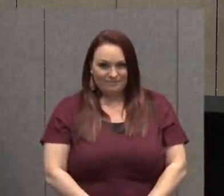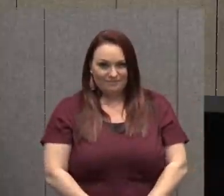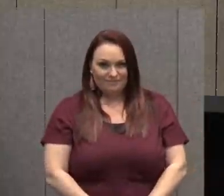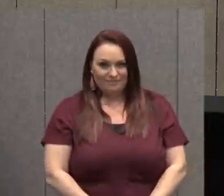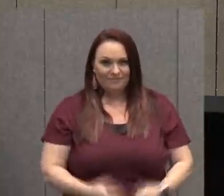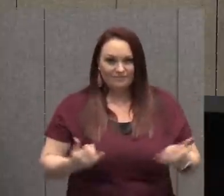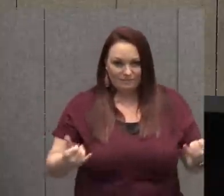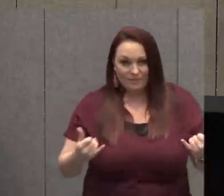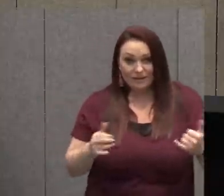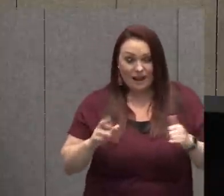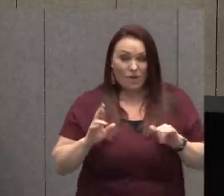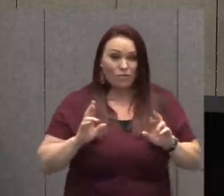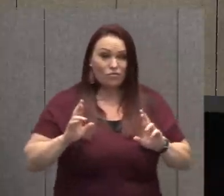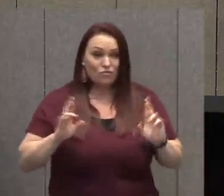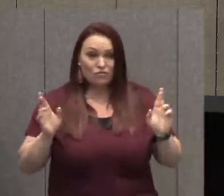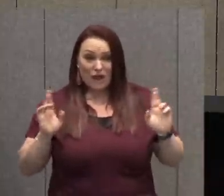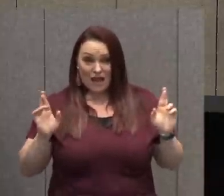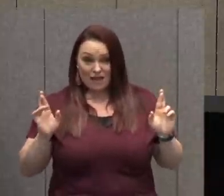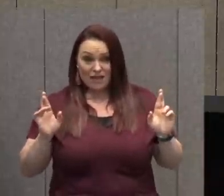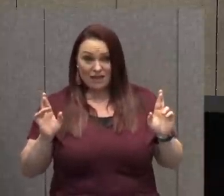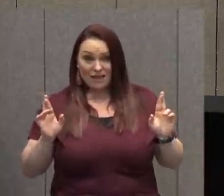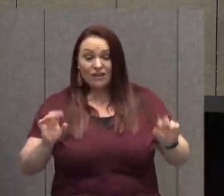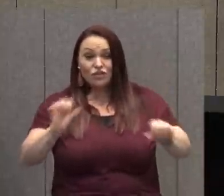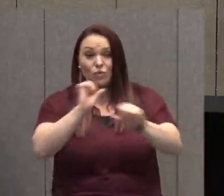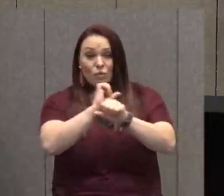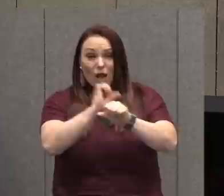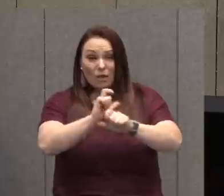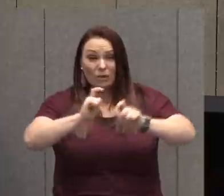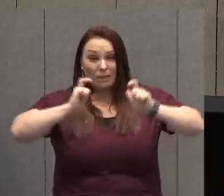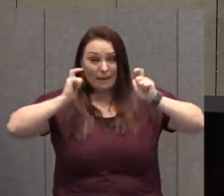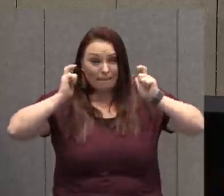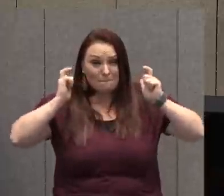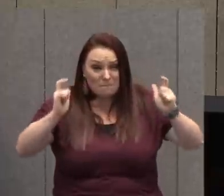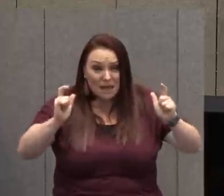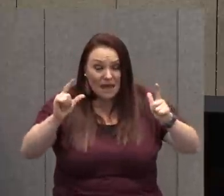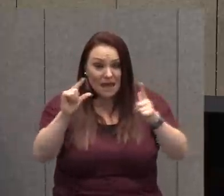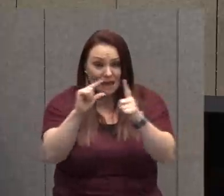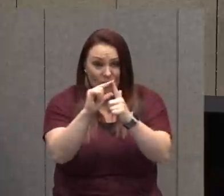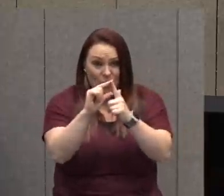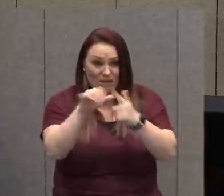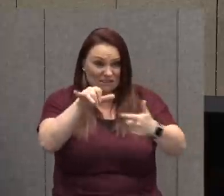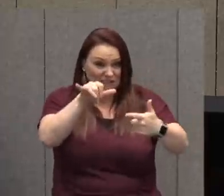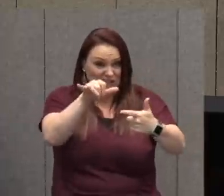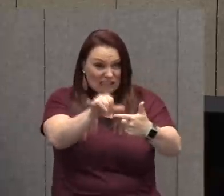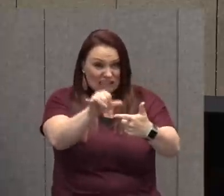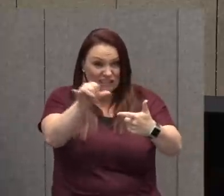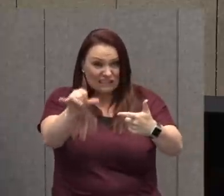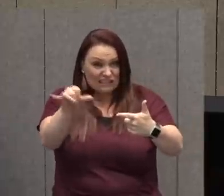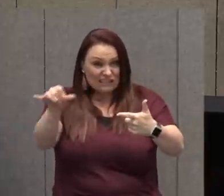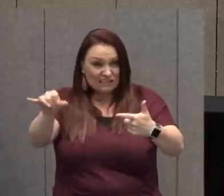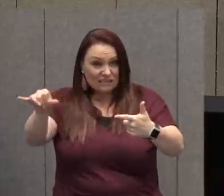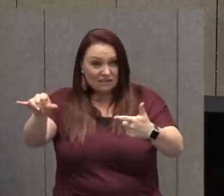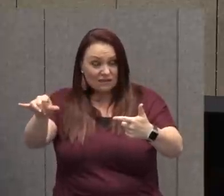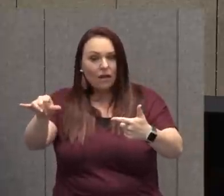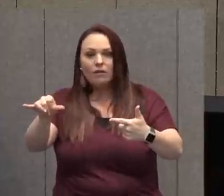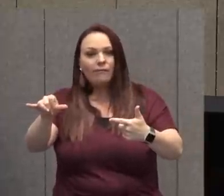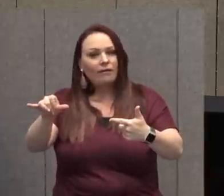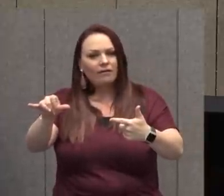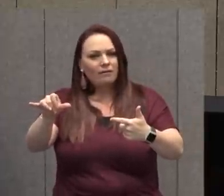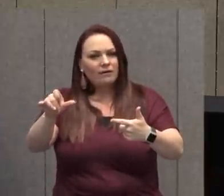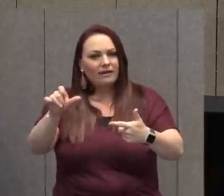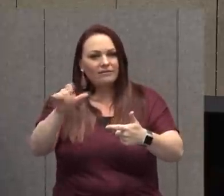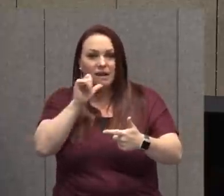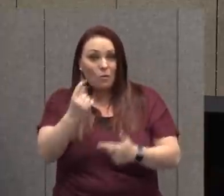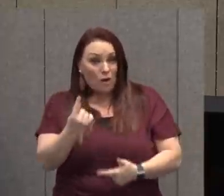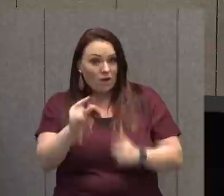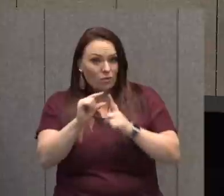Okay, so now are we ready to work with some really big words that when you break them down, they are two words.